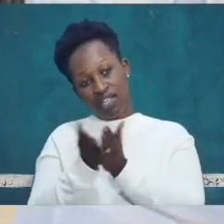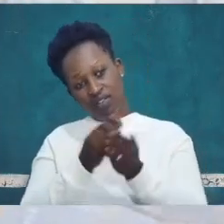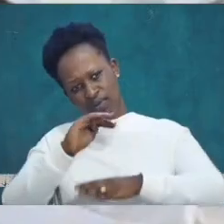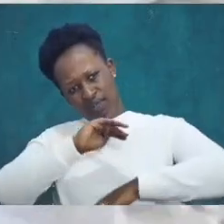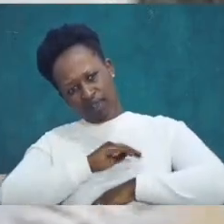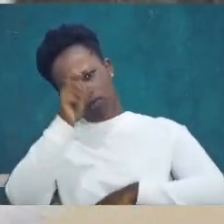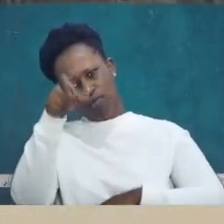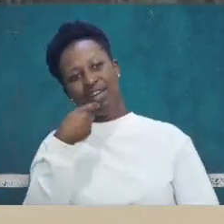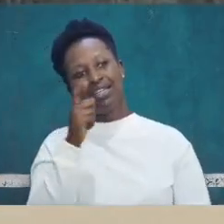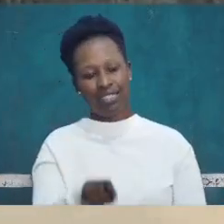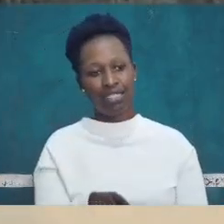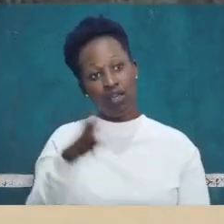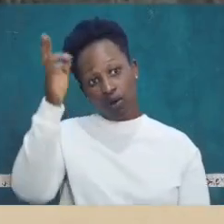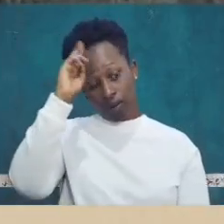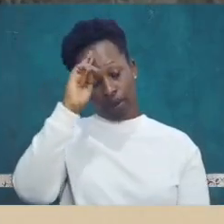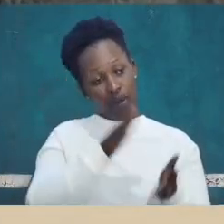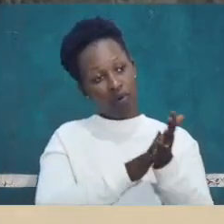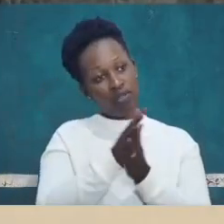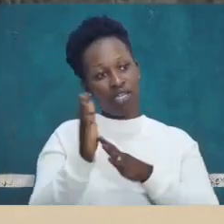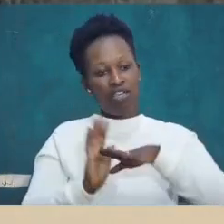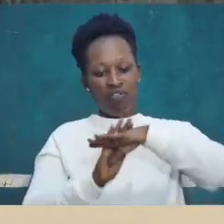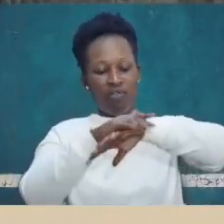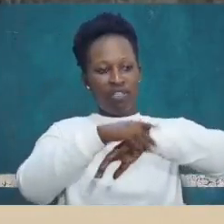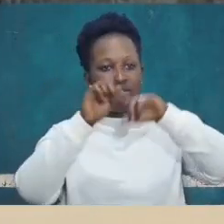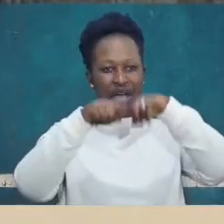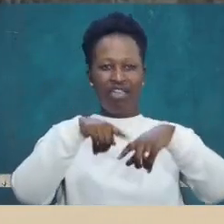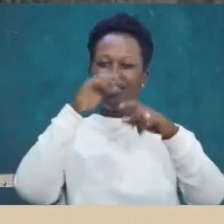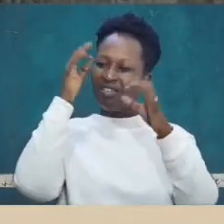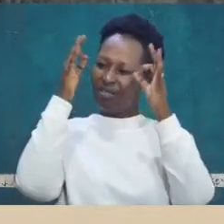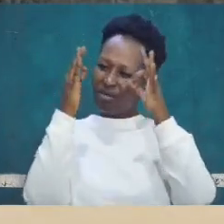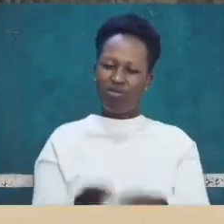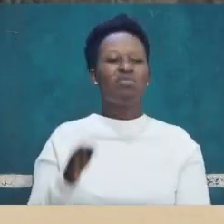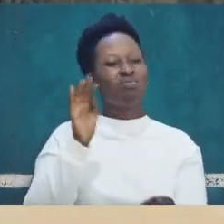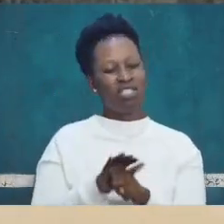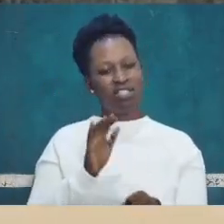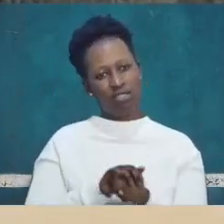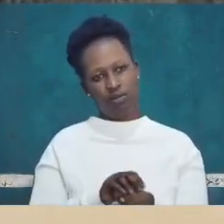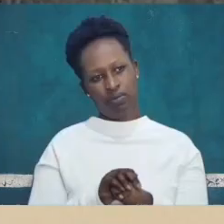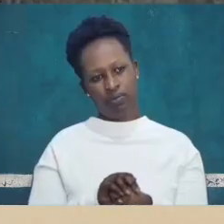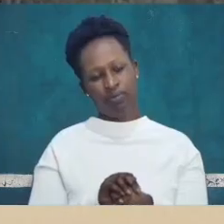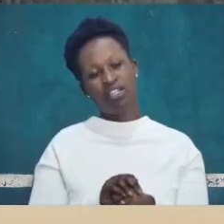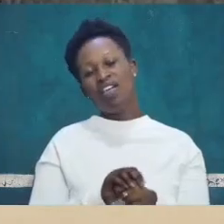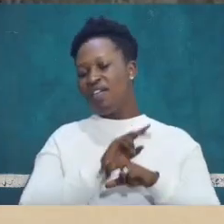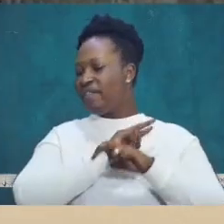needs. Remember, consumption is influenced by very many factors.